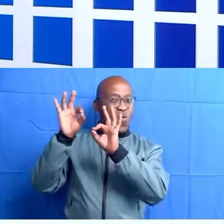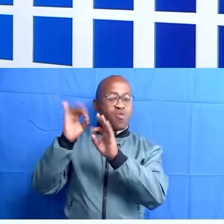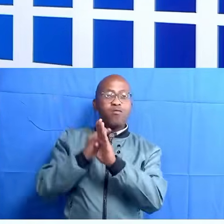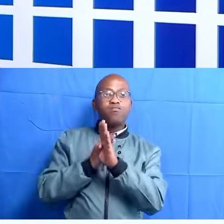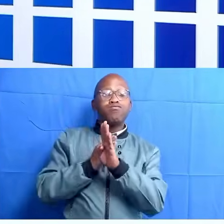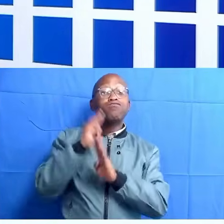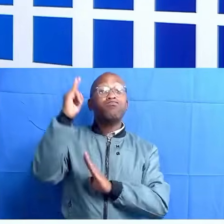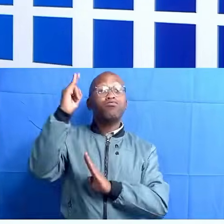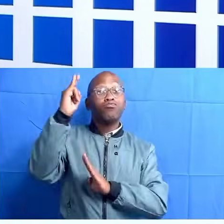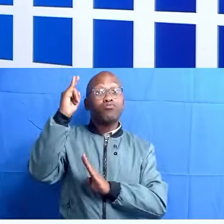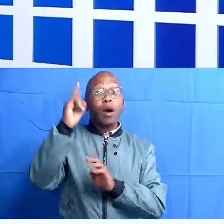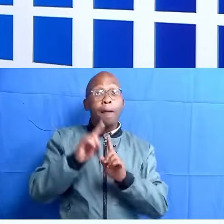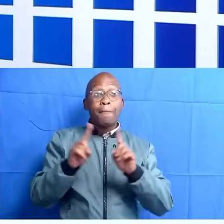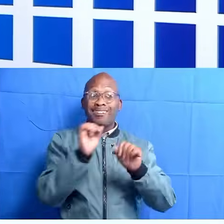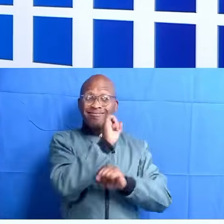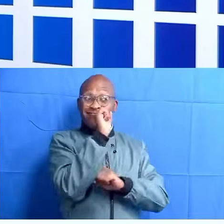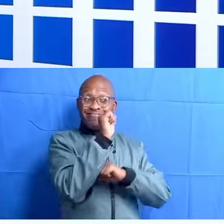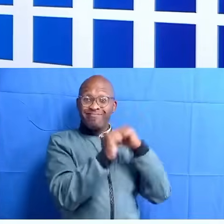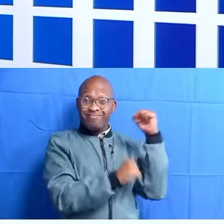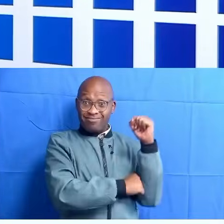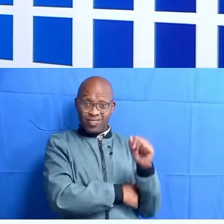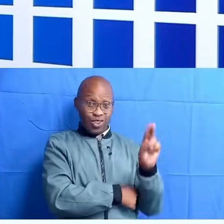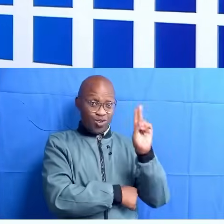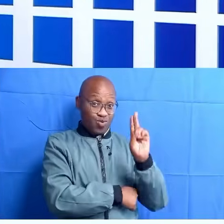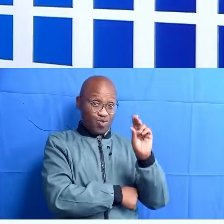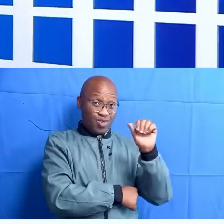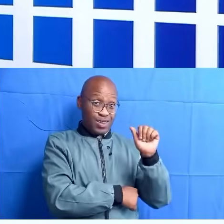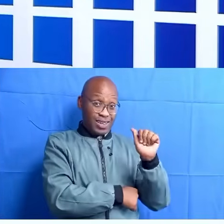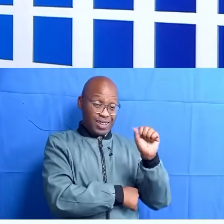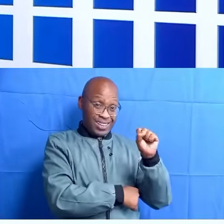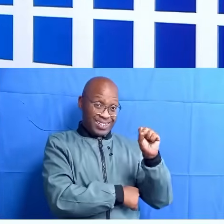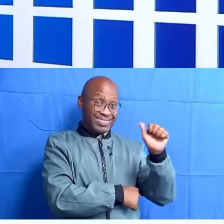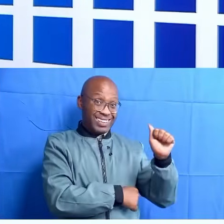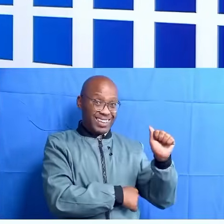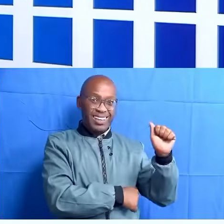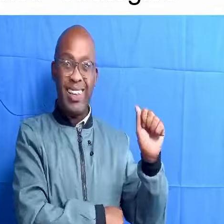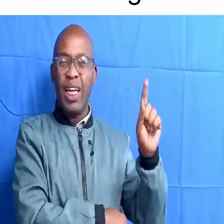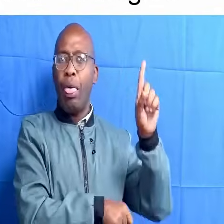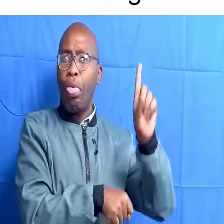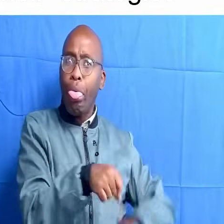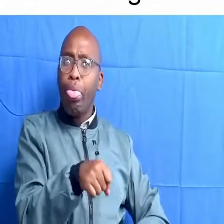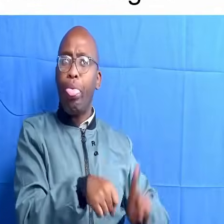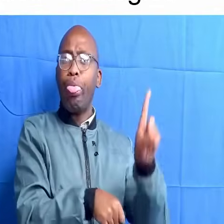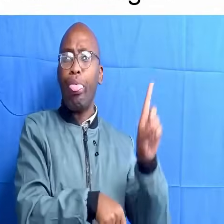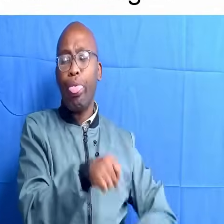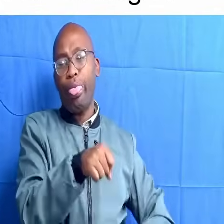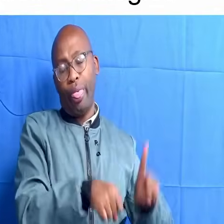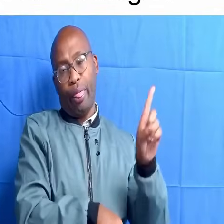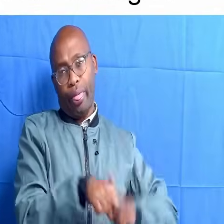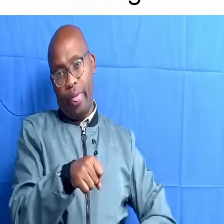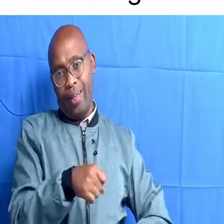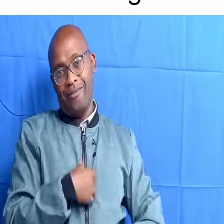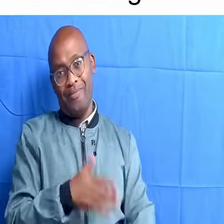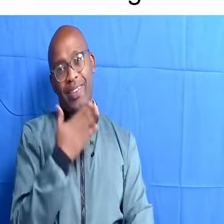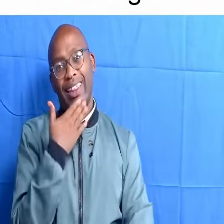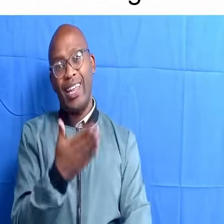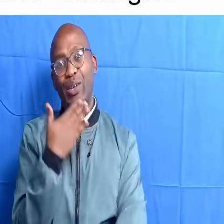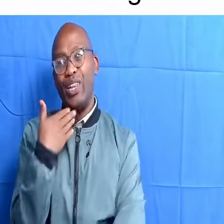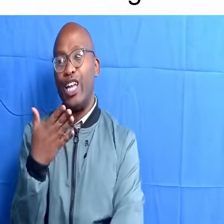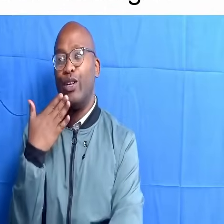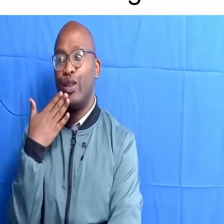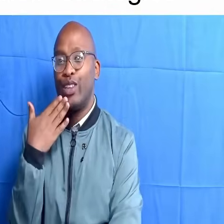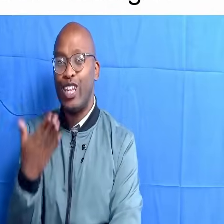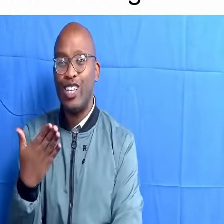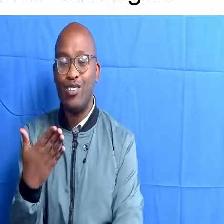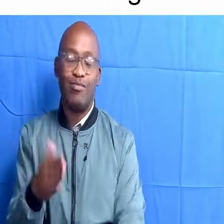of America's strategies were totally ineffective. Thank you very much.